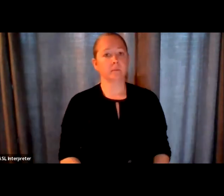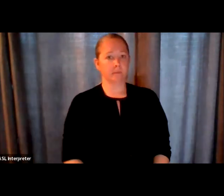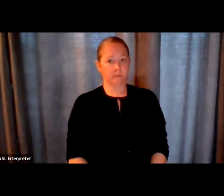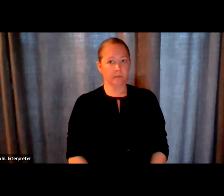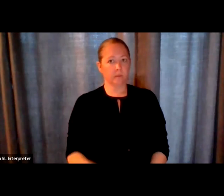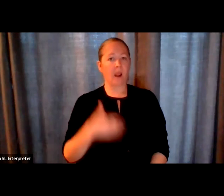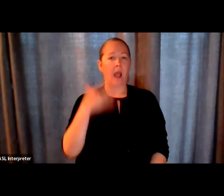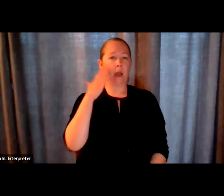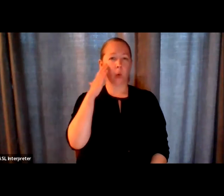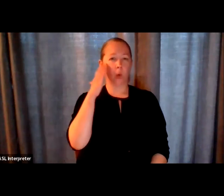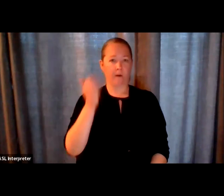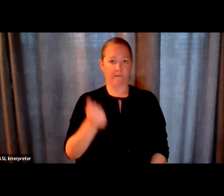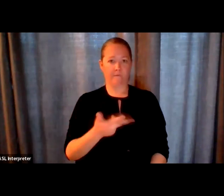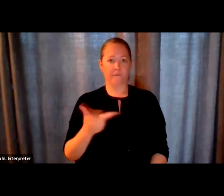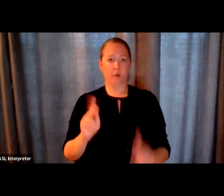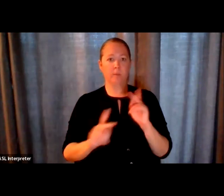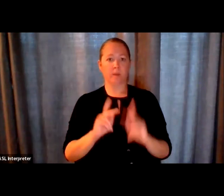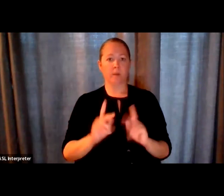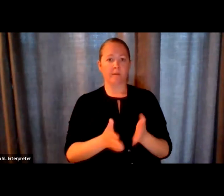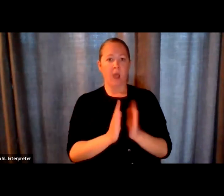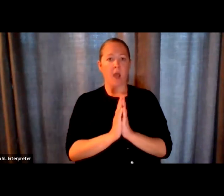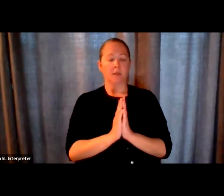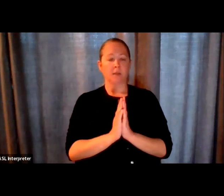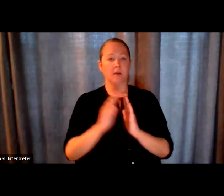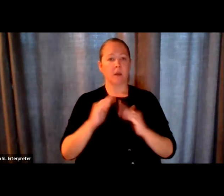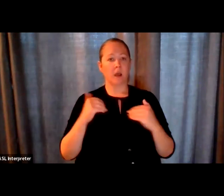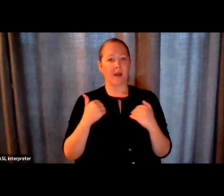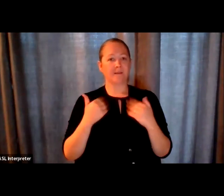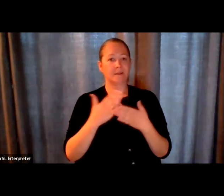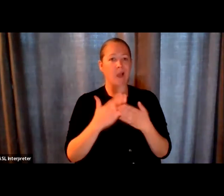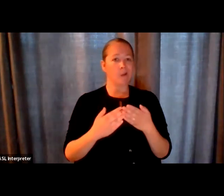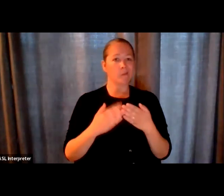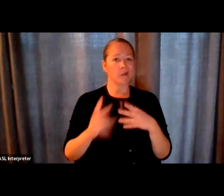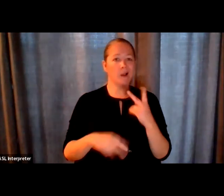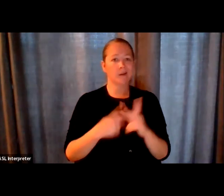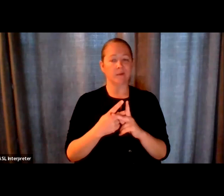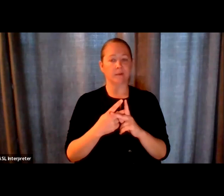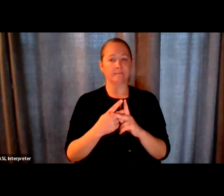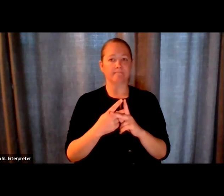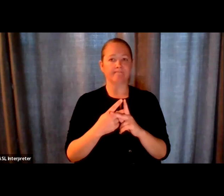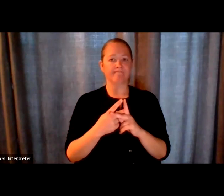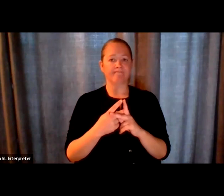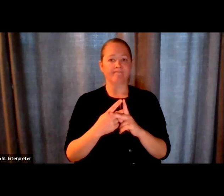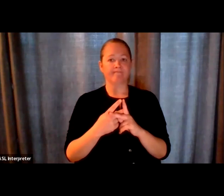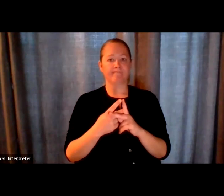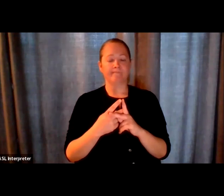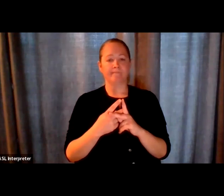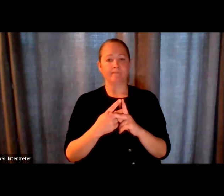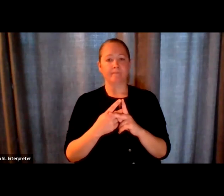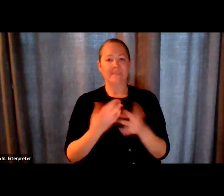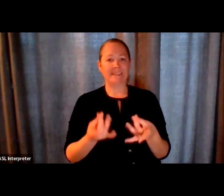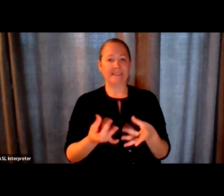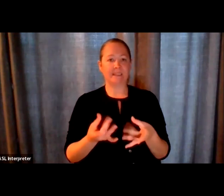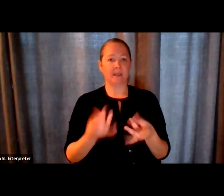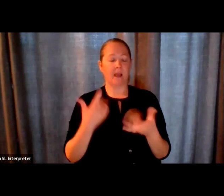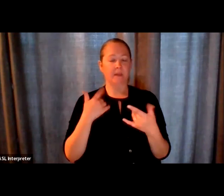few folks have asked about, is there a bit of a slippery slope sometimes about, having these types of